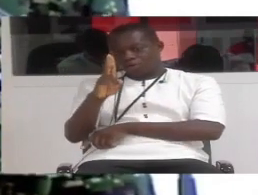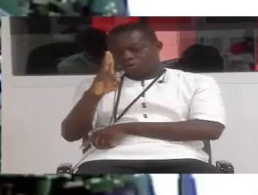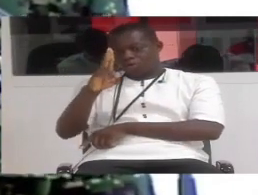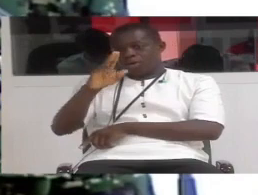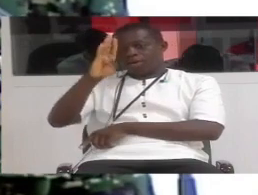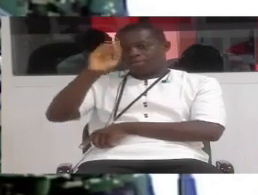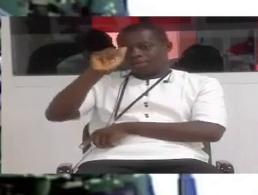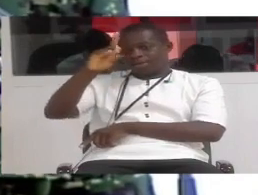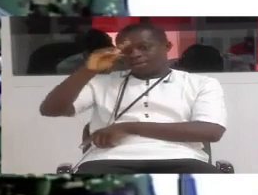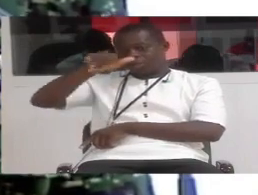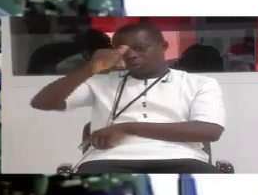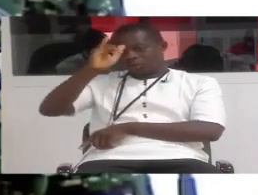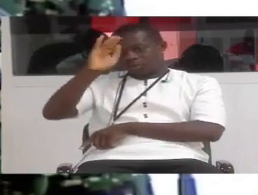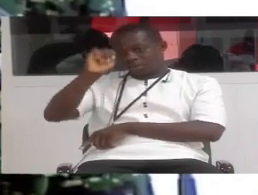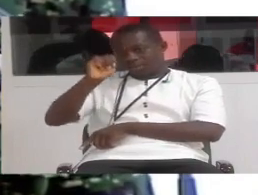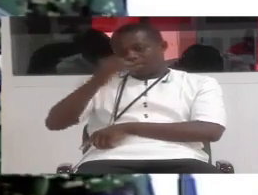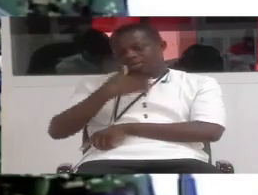Amadou Badji was there.